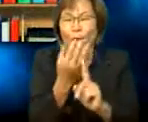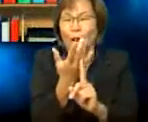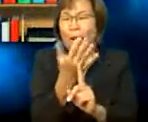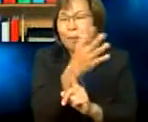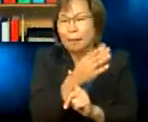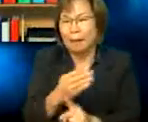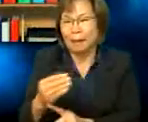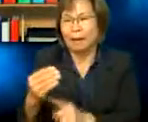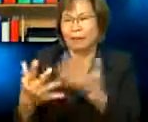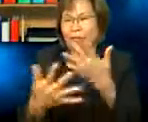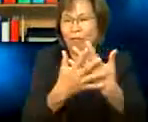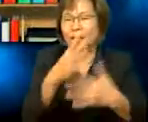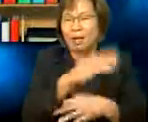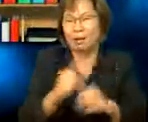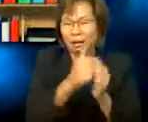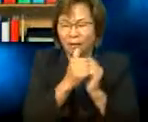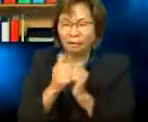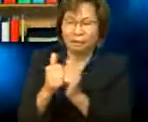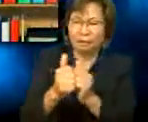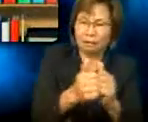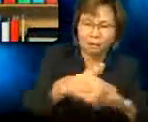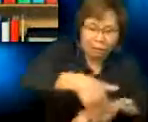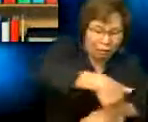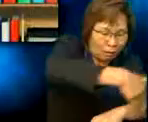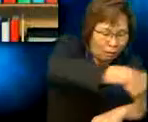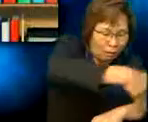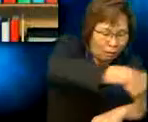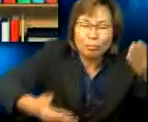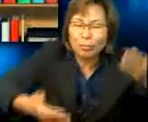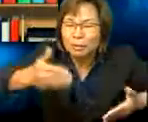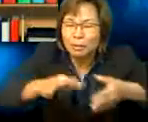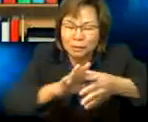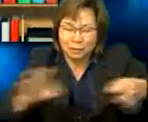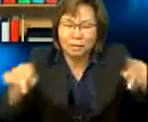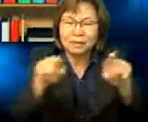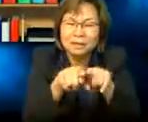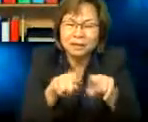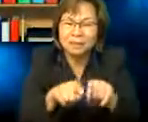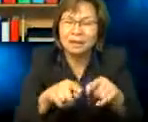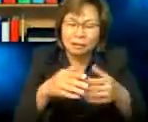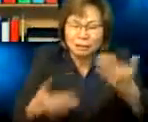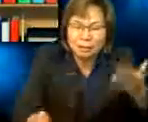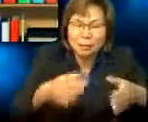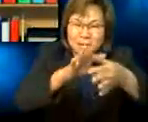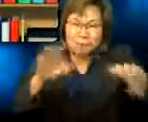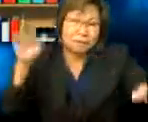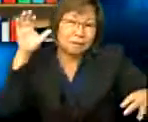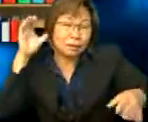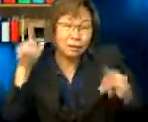fence and along. Maybe the sentence should sound like this.